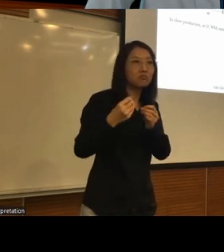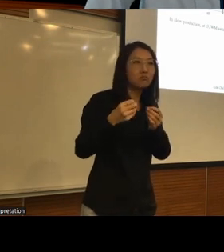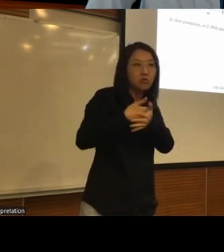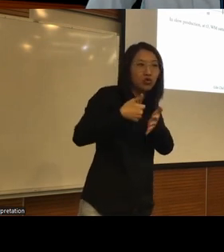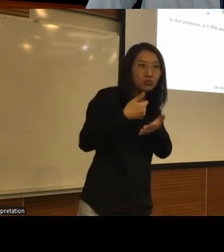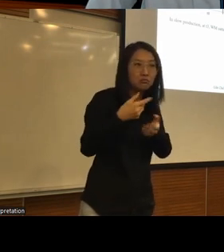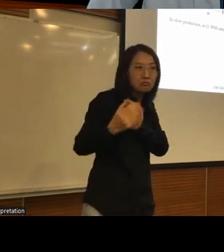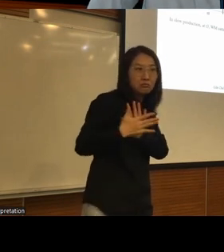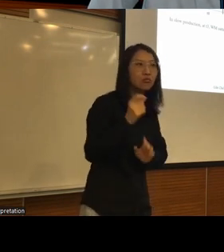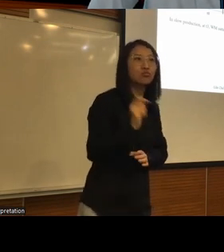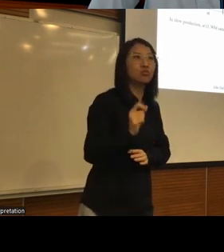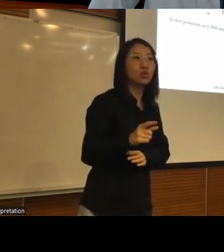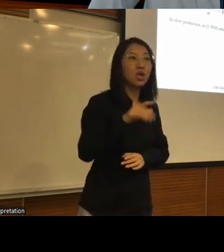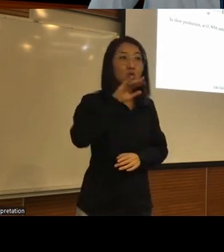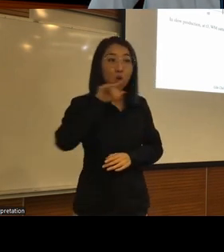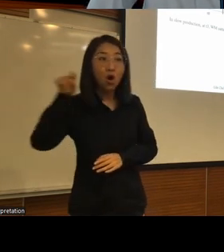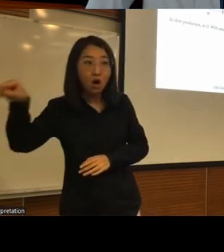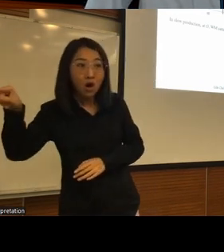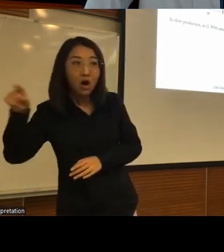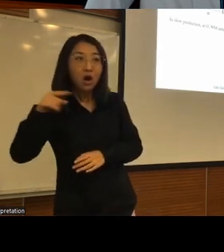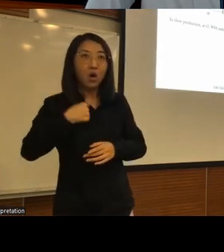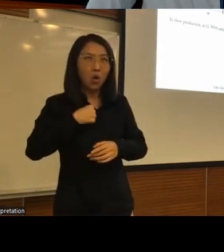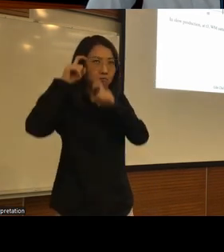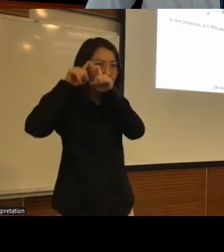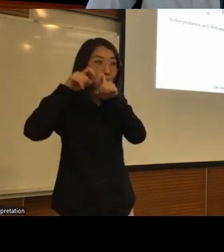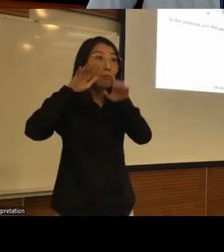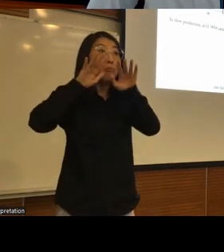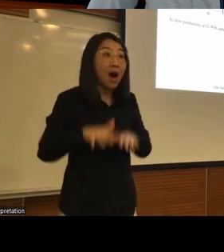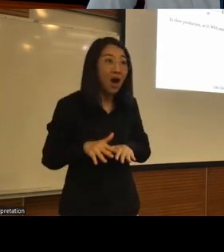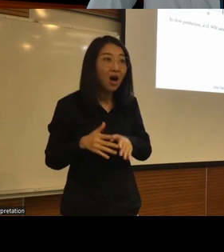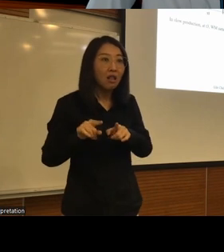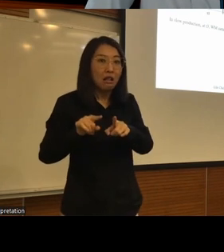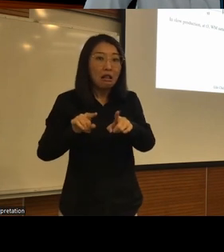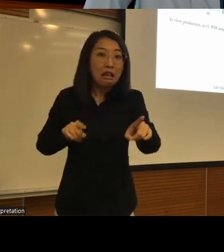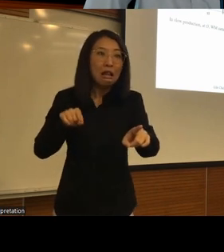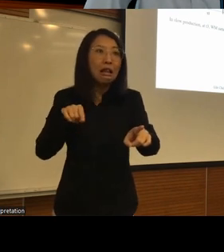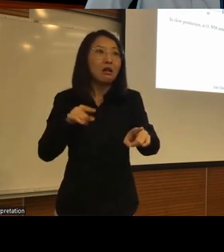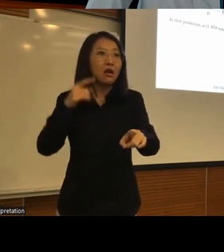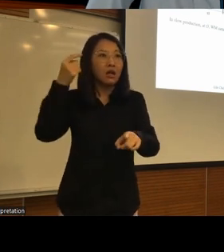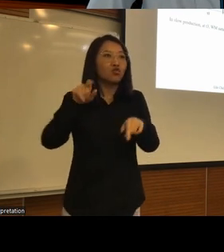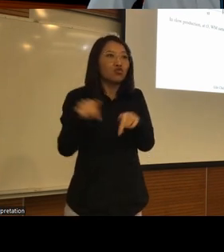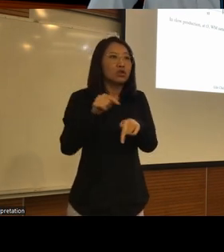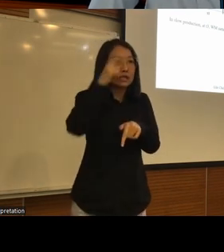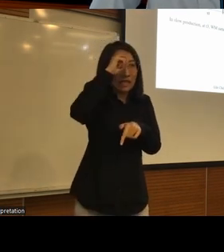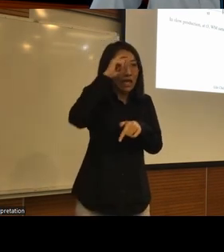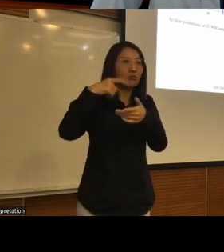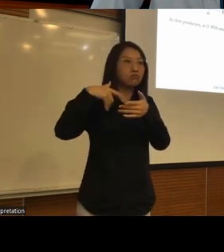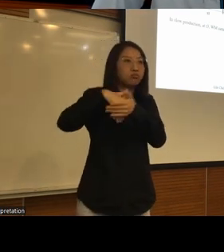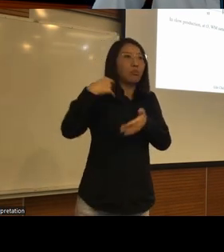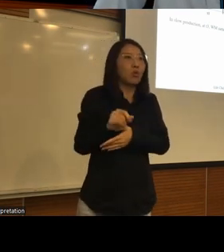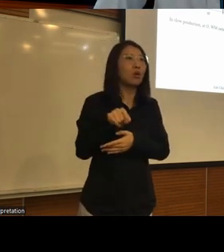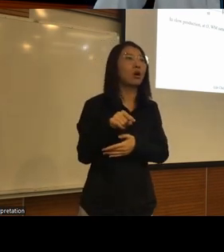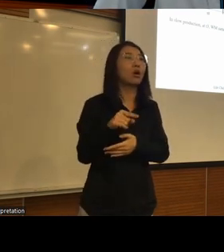then again, working memory is saturated. So the whole thing could also be analyzed as problems